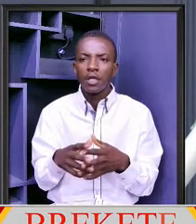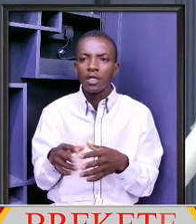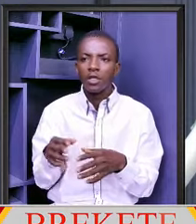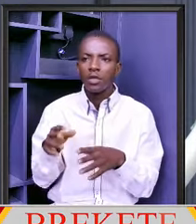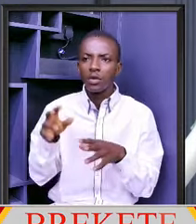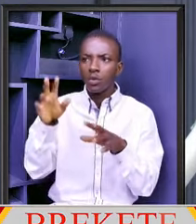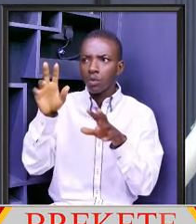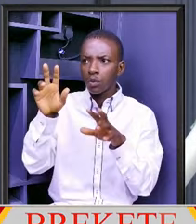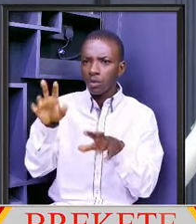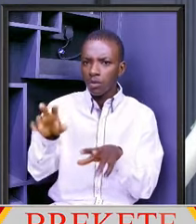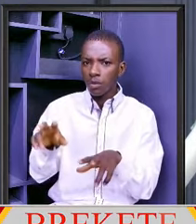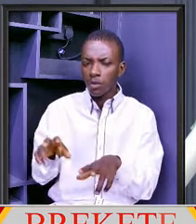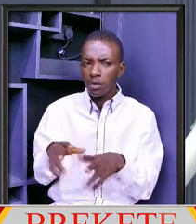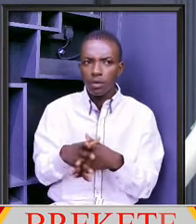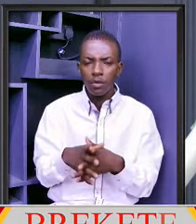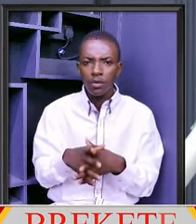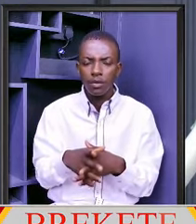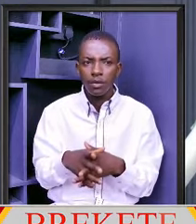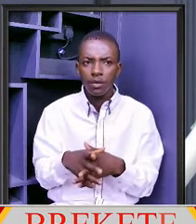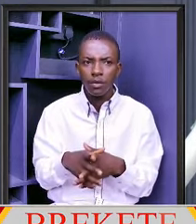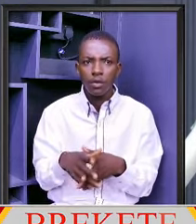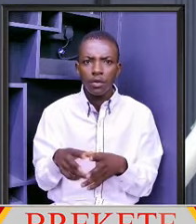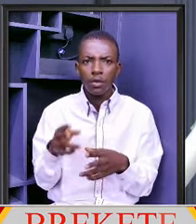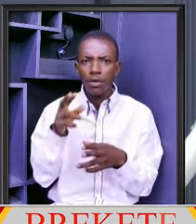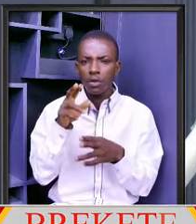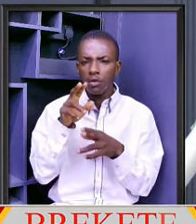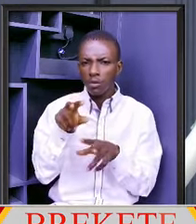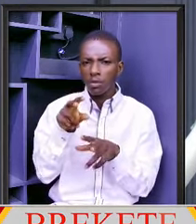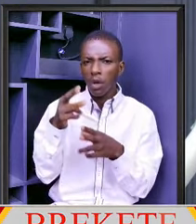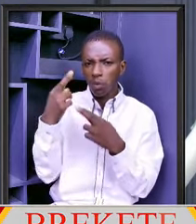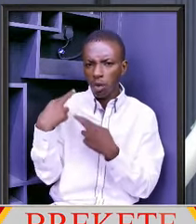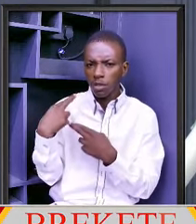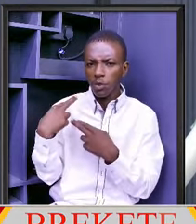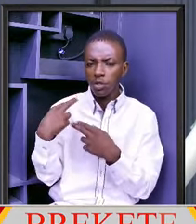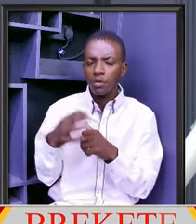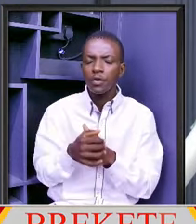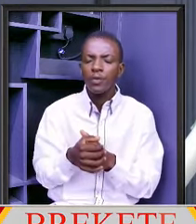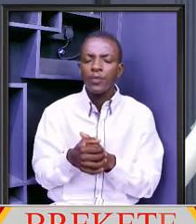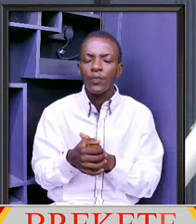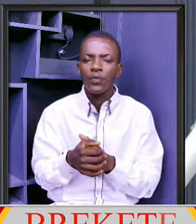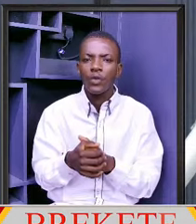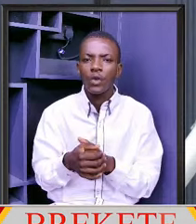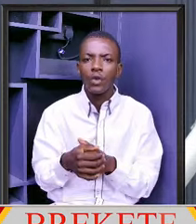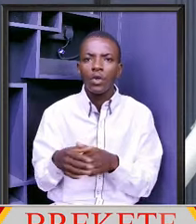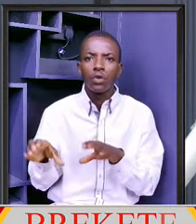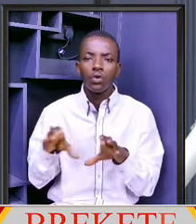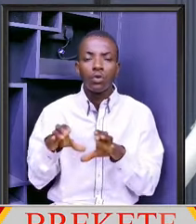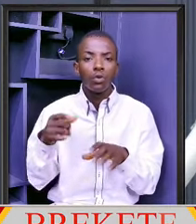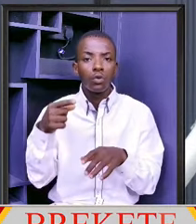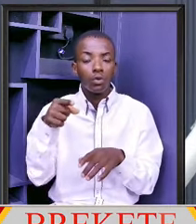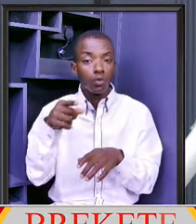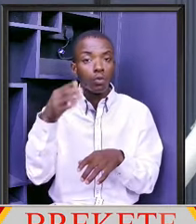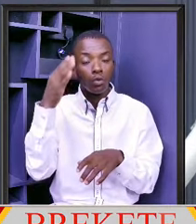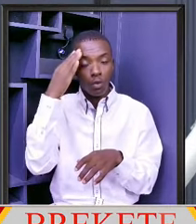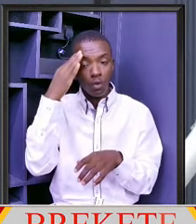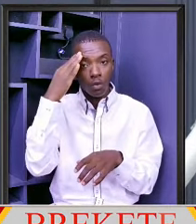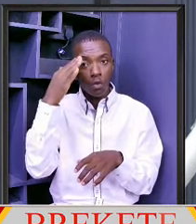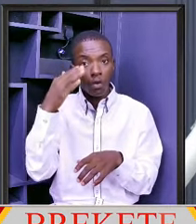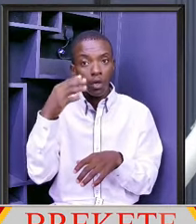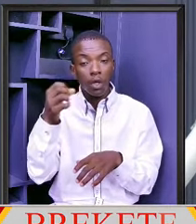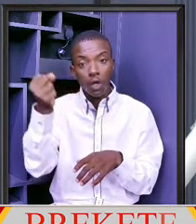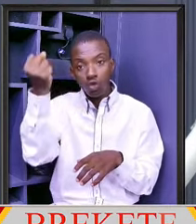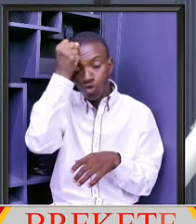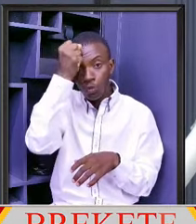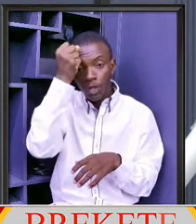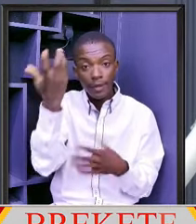He wind down. He look responsible. He said, "Do you know that you are